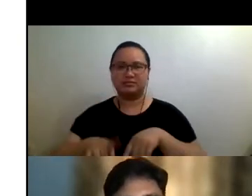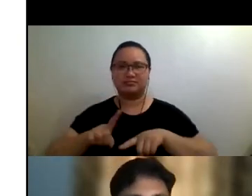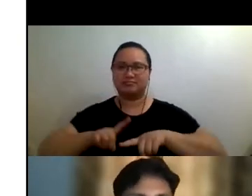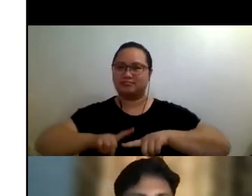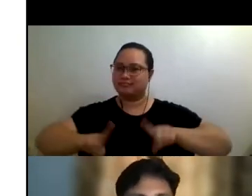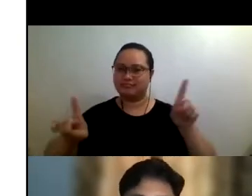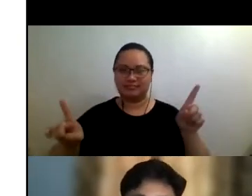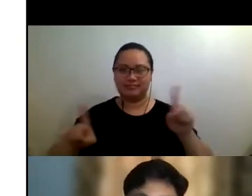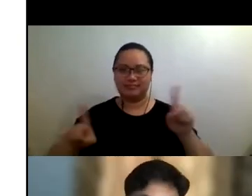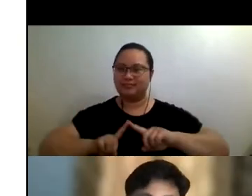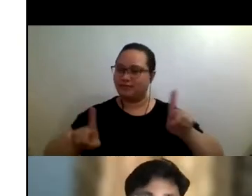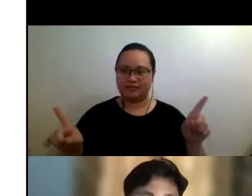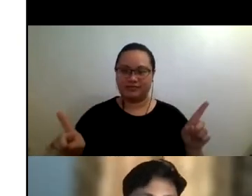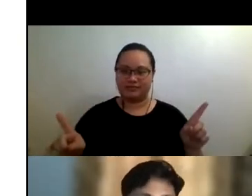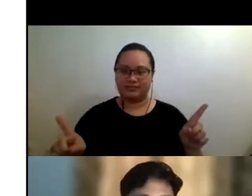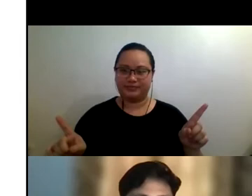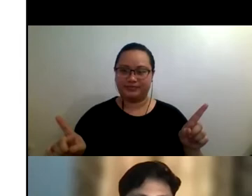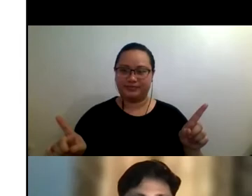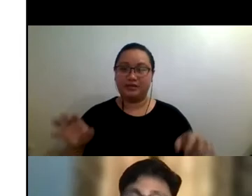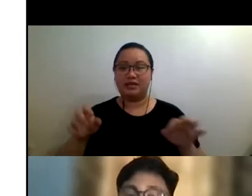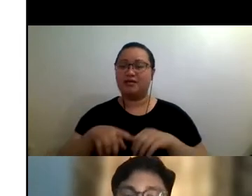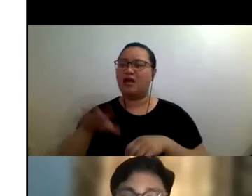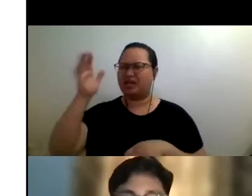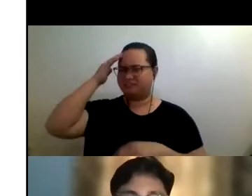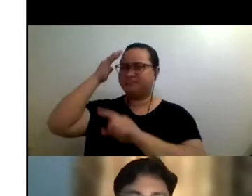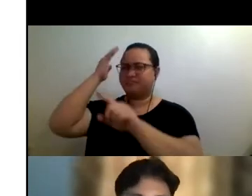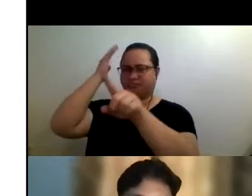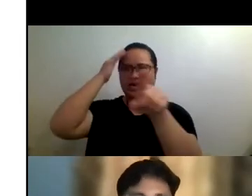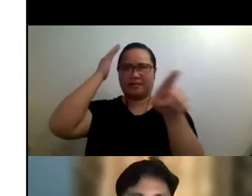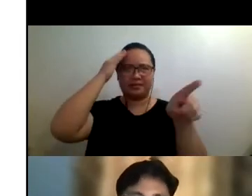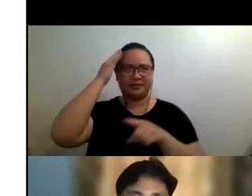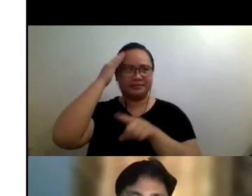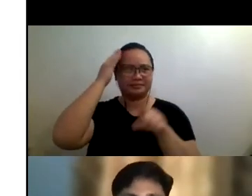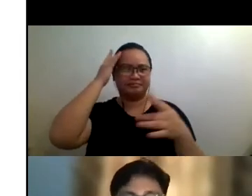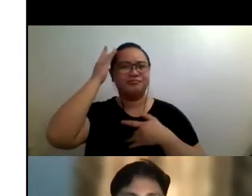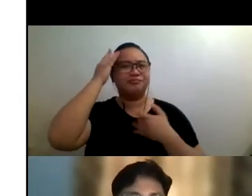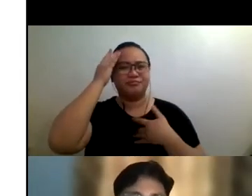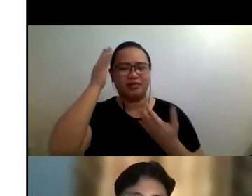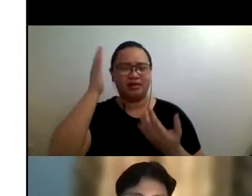When we try to just know how someone feels,